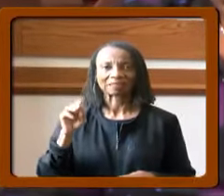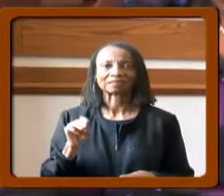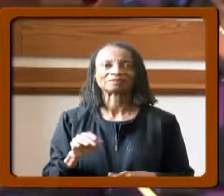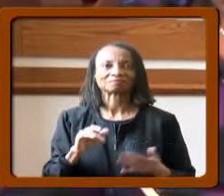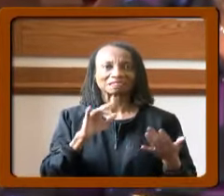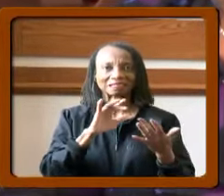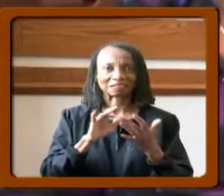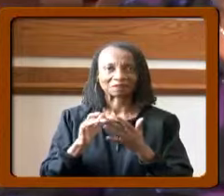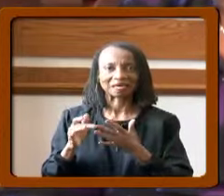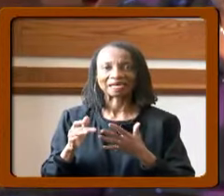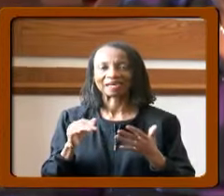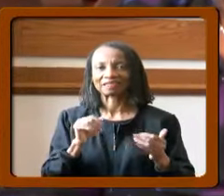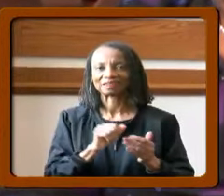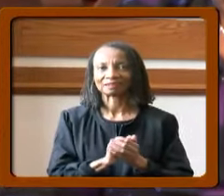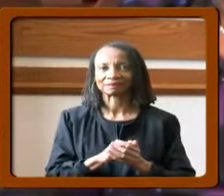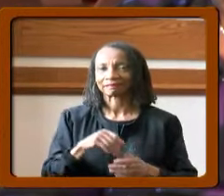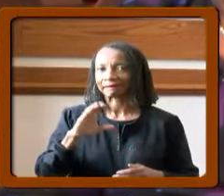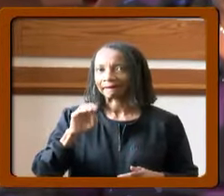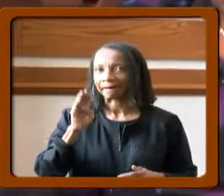and cable